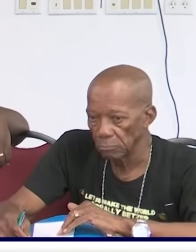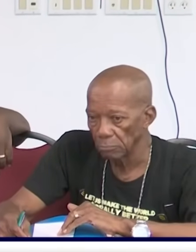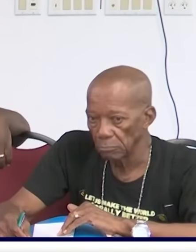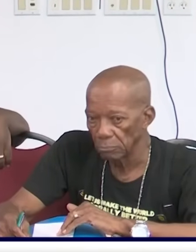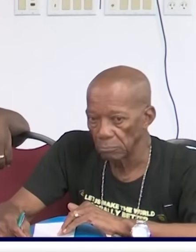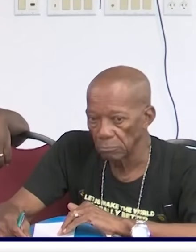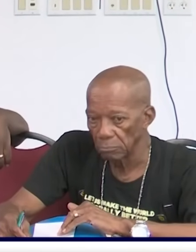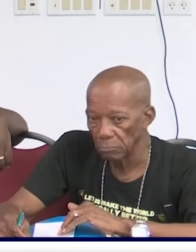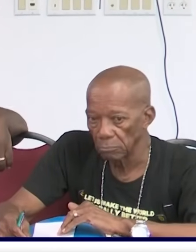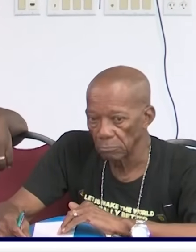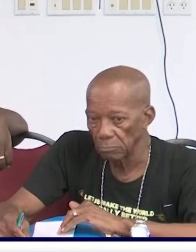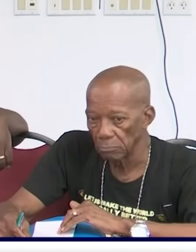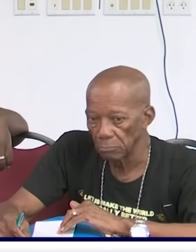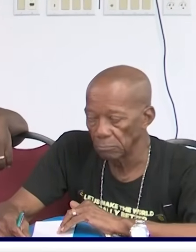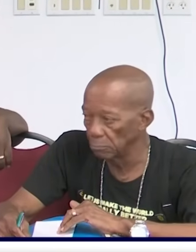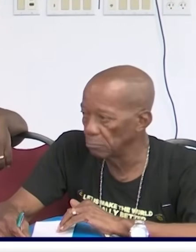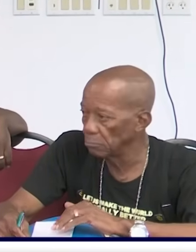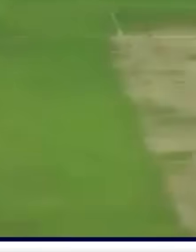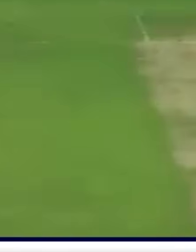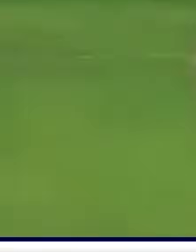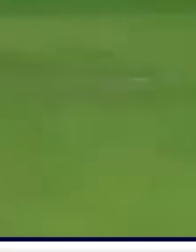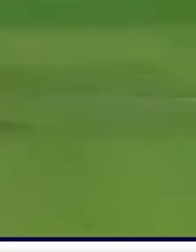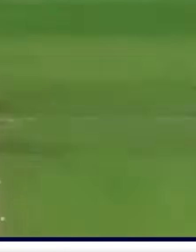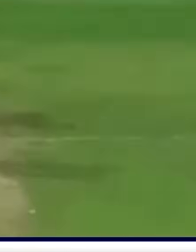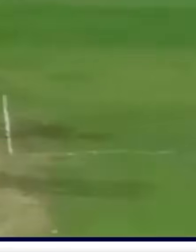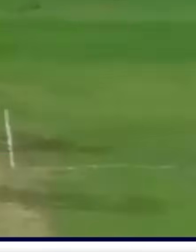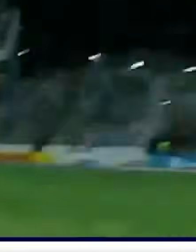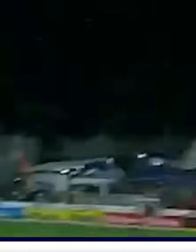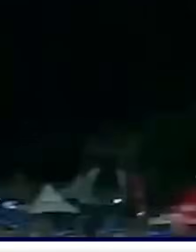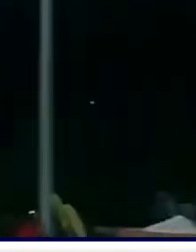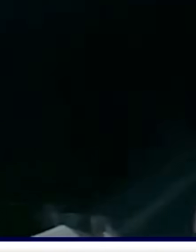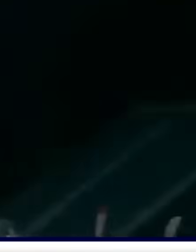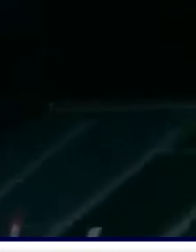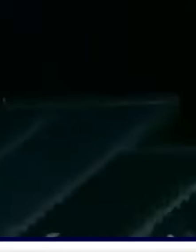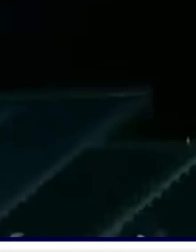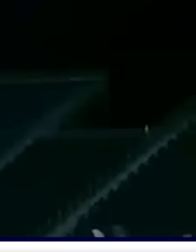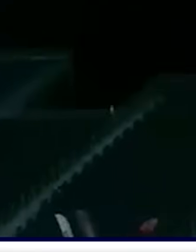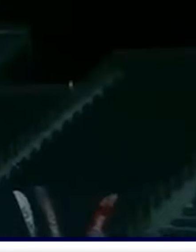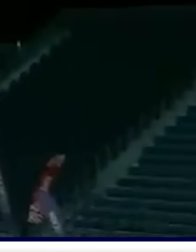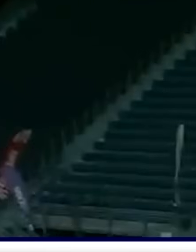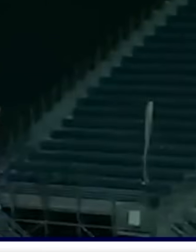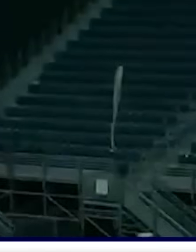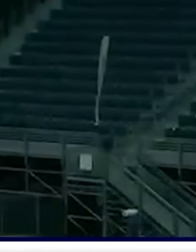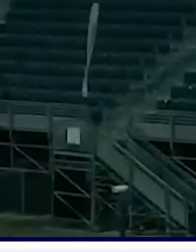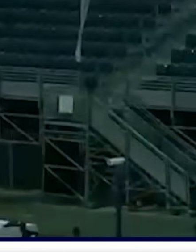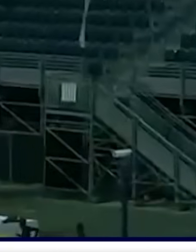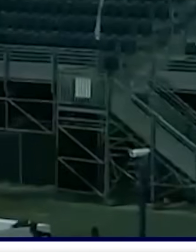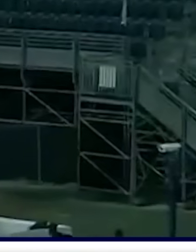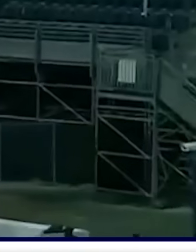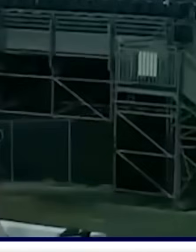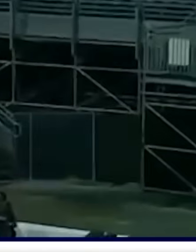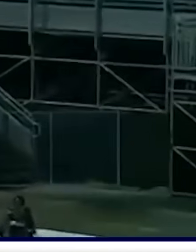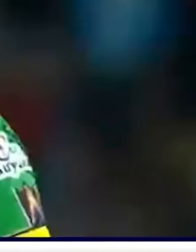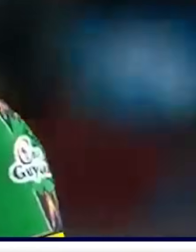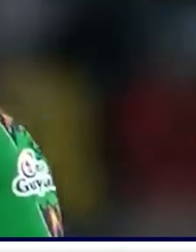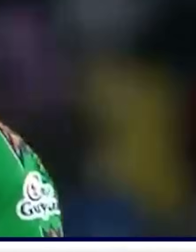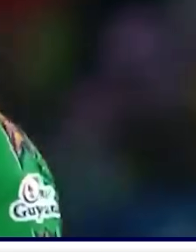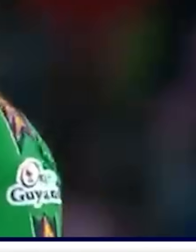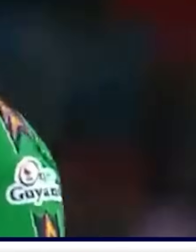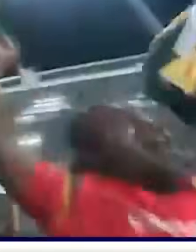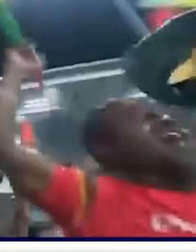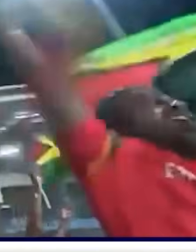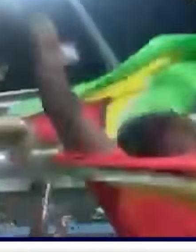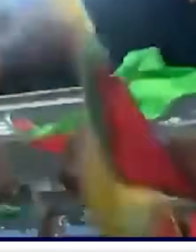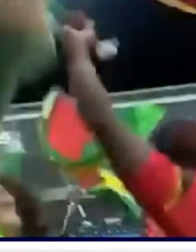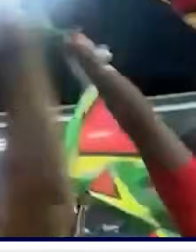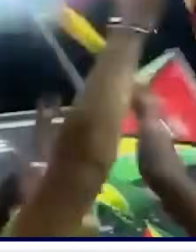the world morally better. And in sports, Royals still in waiting for win number 1 in the